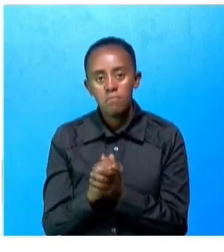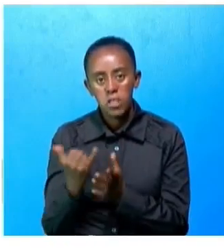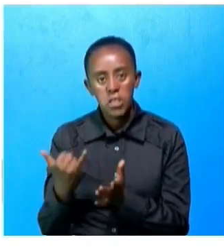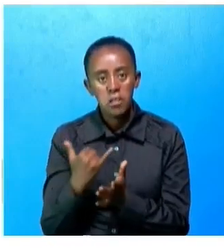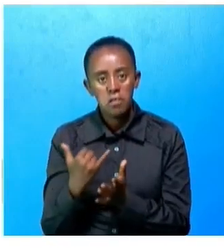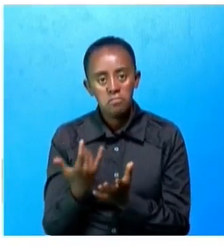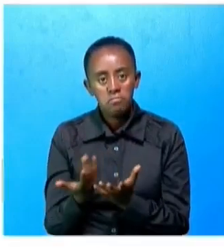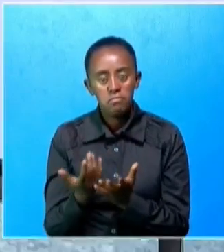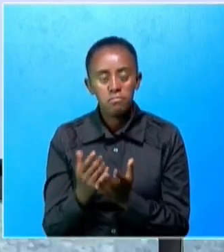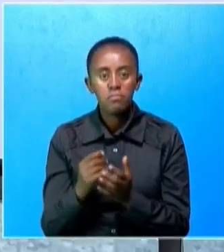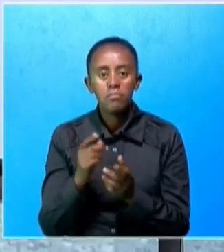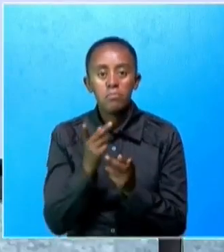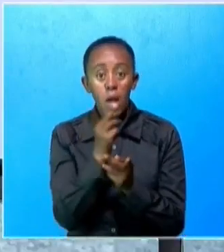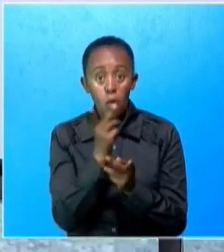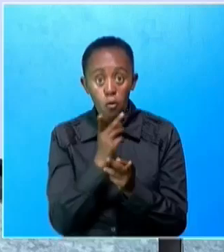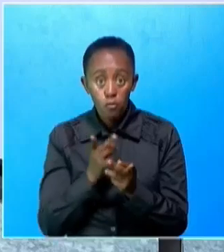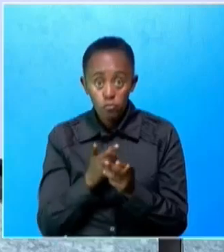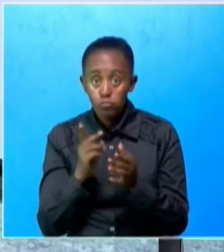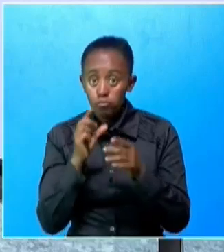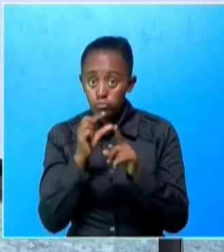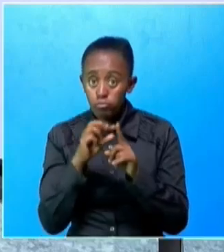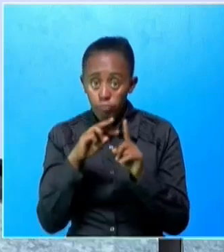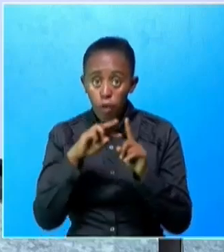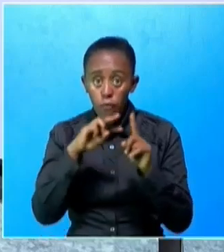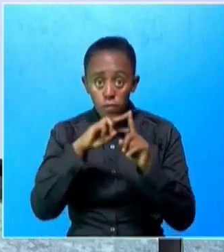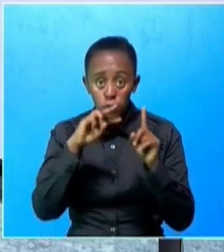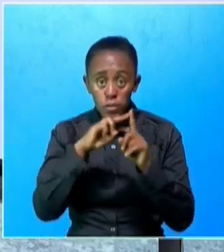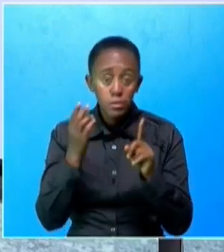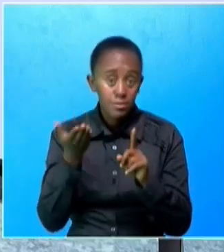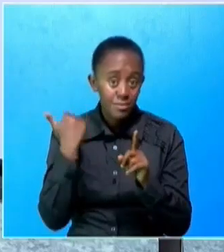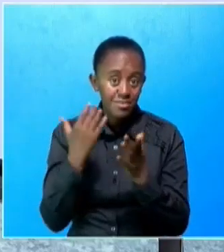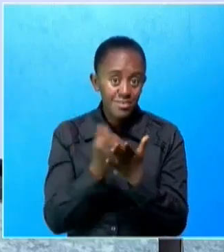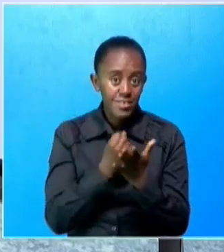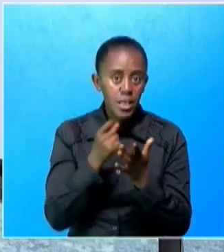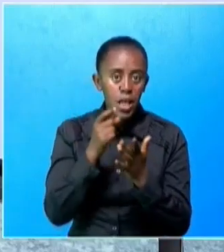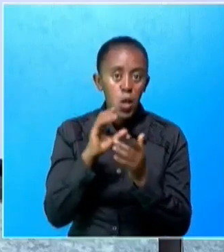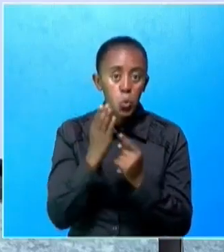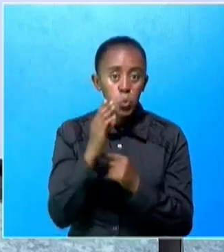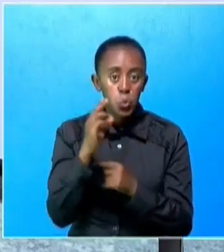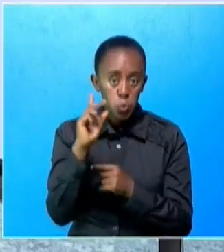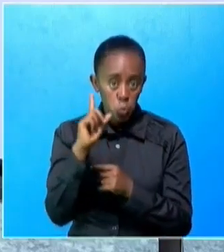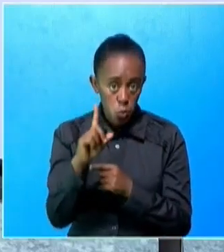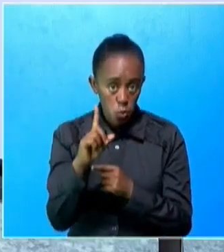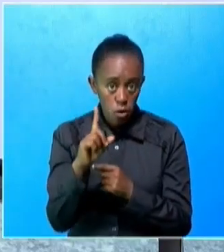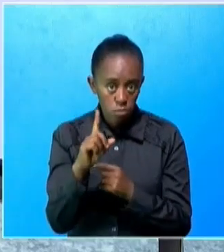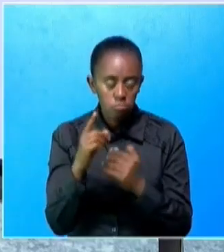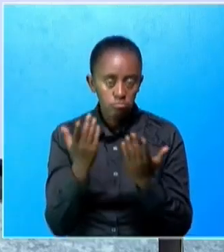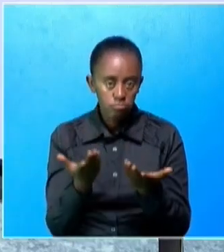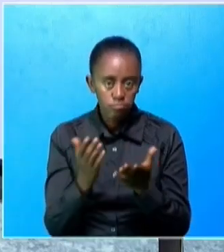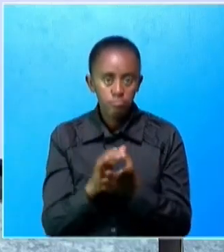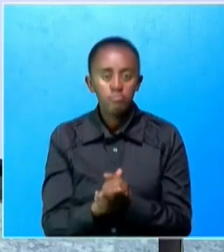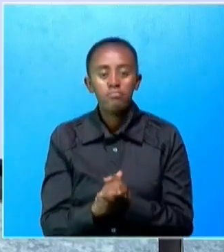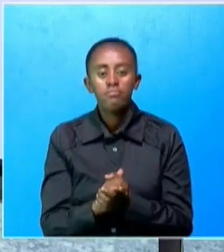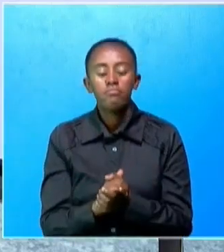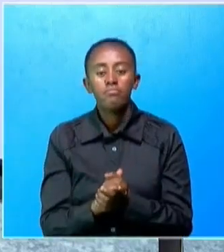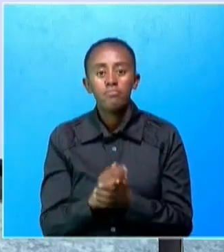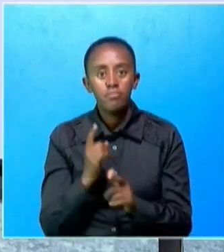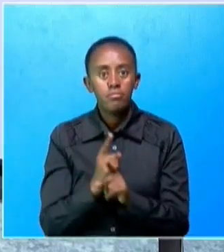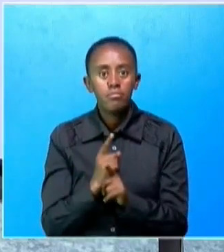the pair of verbs that we took in the previous time, in the case of conditional type 1.